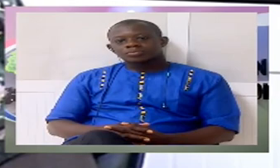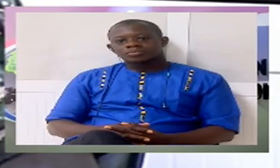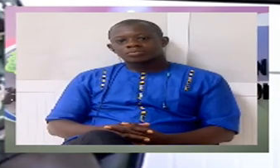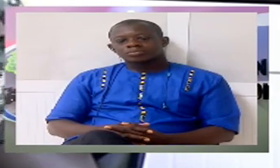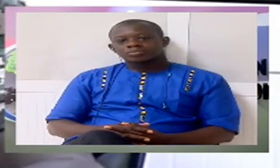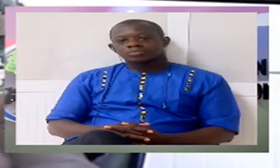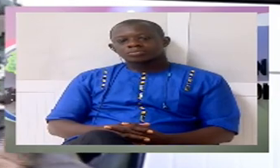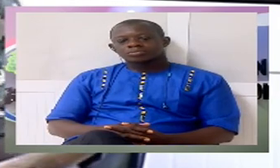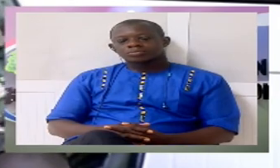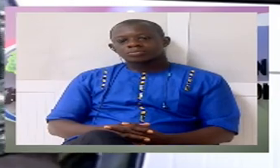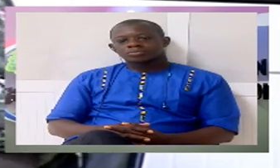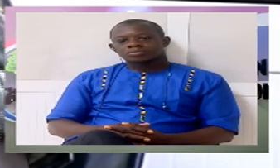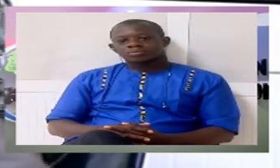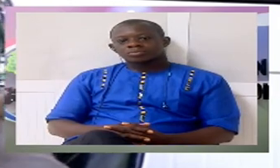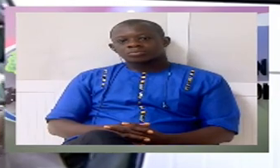def. Bo